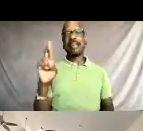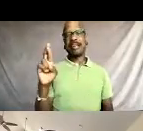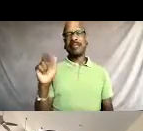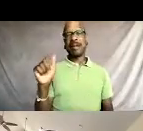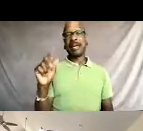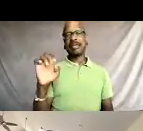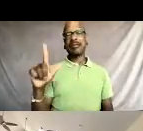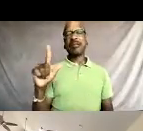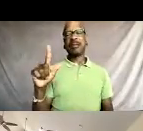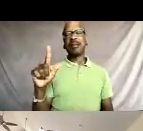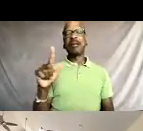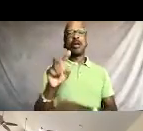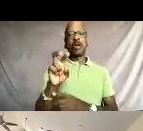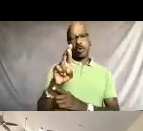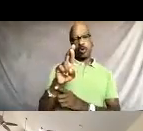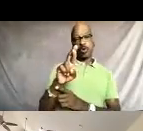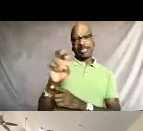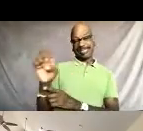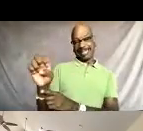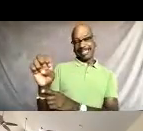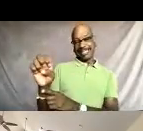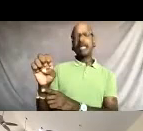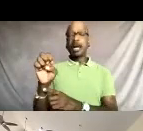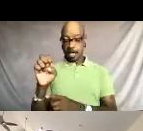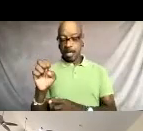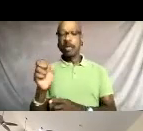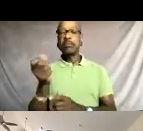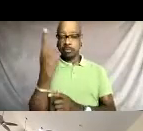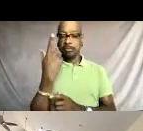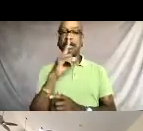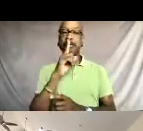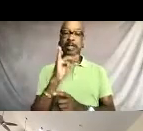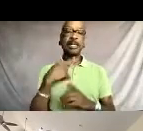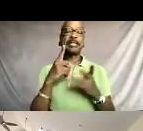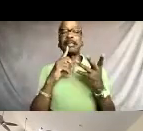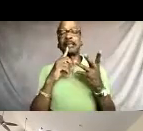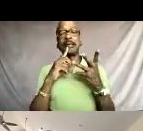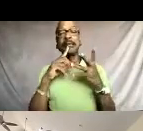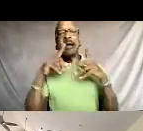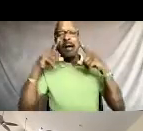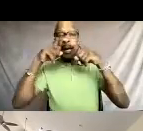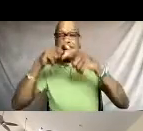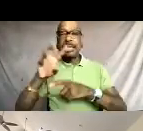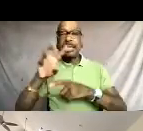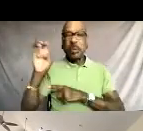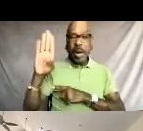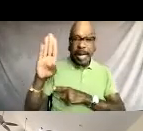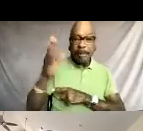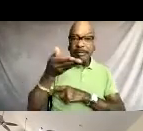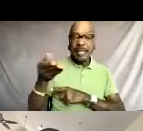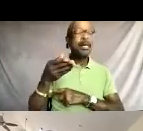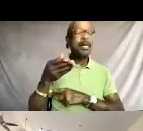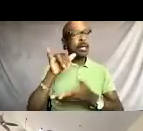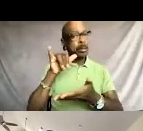the case that it's actually a large and infinite web of relationships that are impossible to put in a box. Next slide.